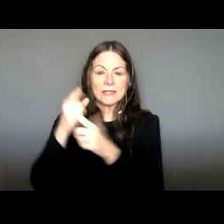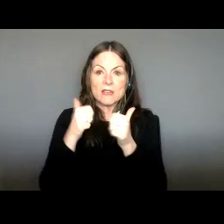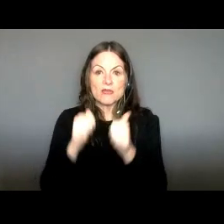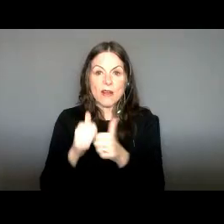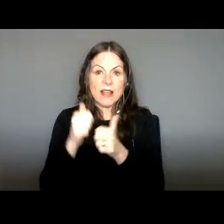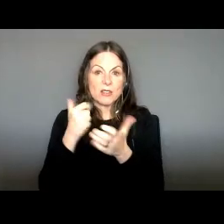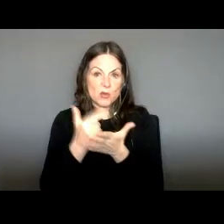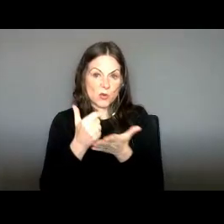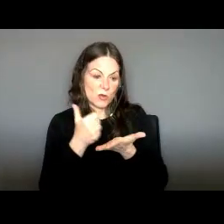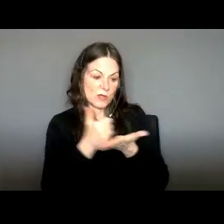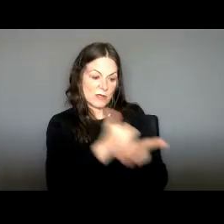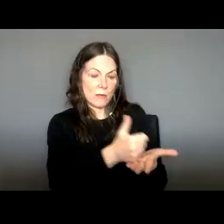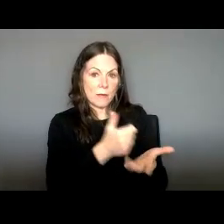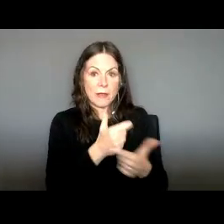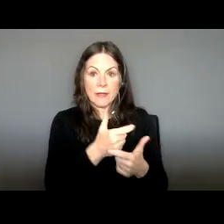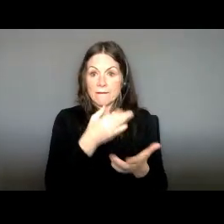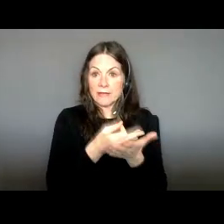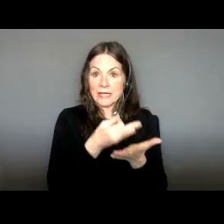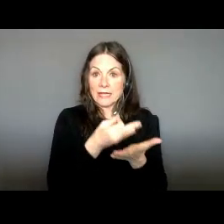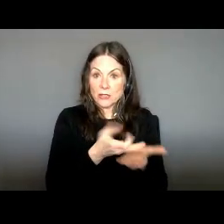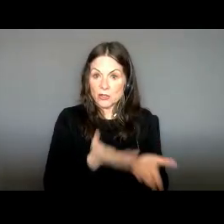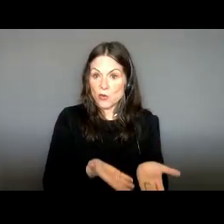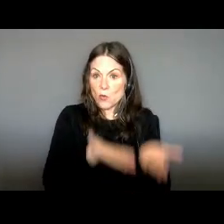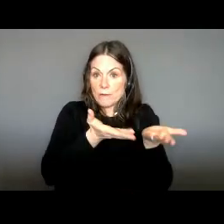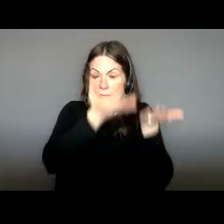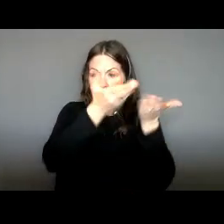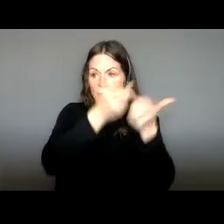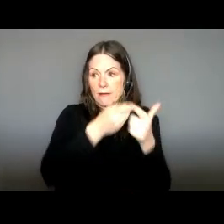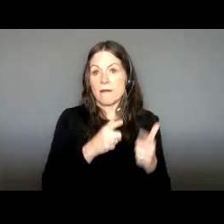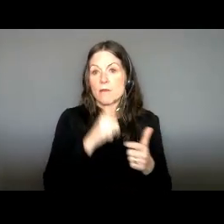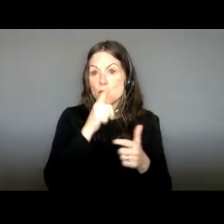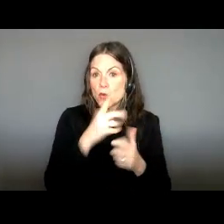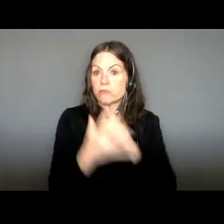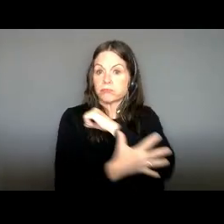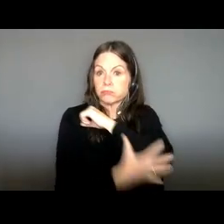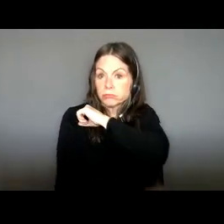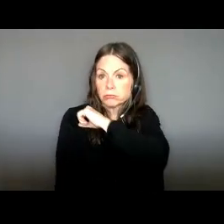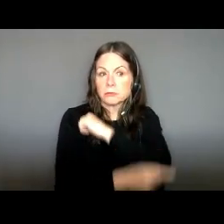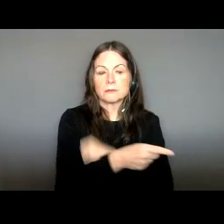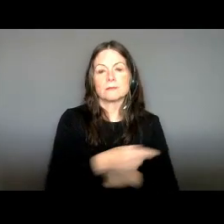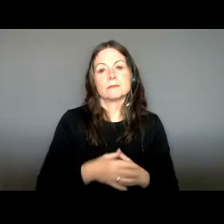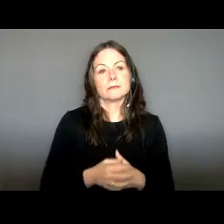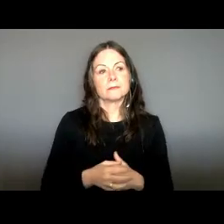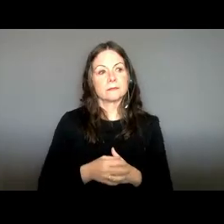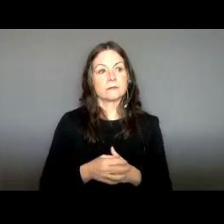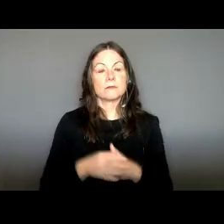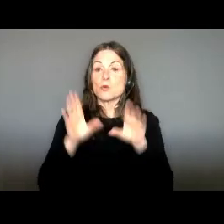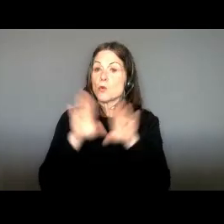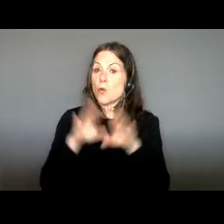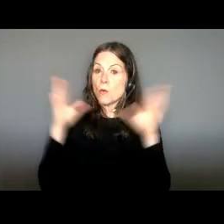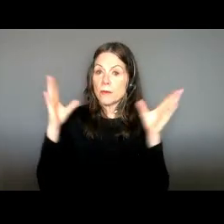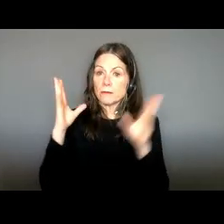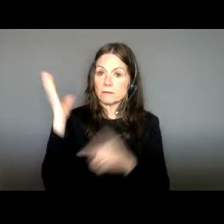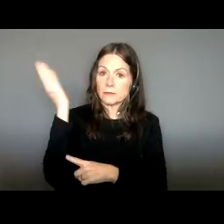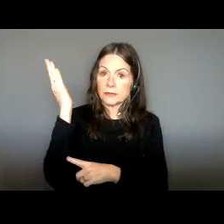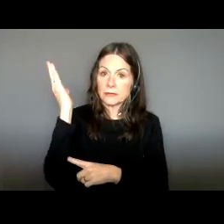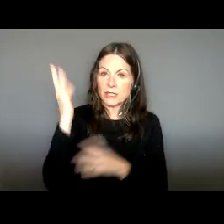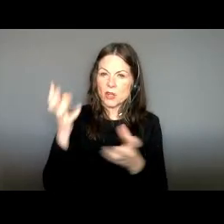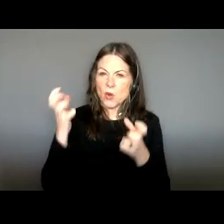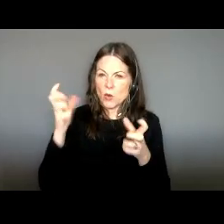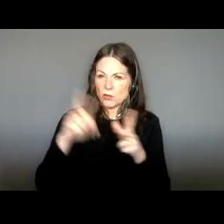the low-income people they serve. And to start our presentation, I would like to begin today with the